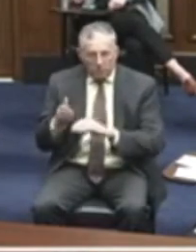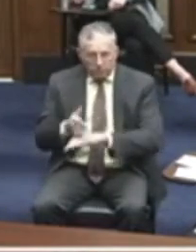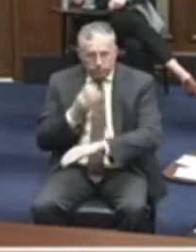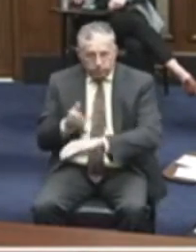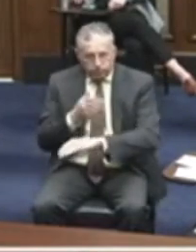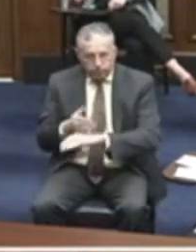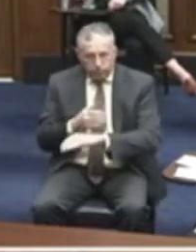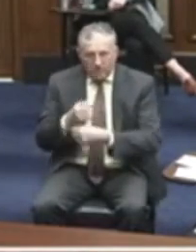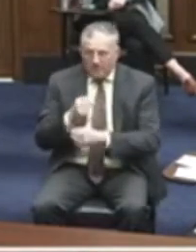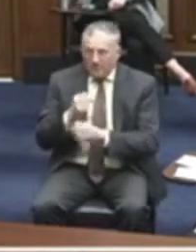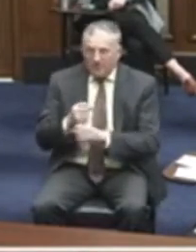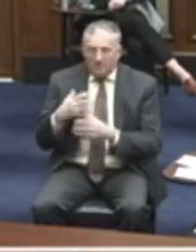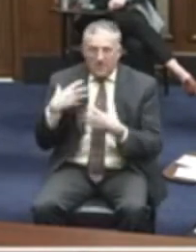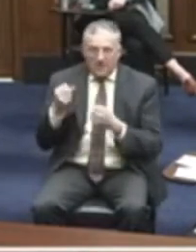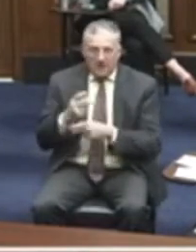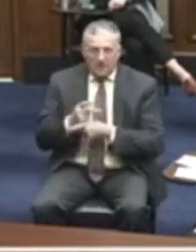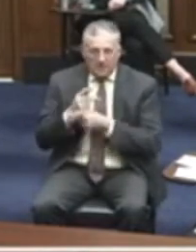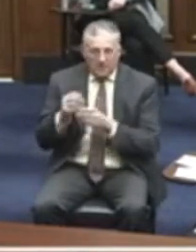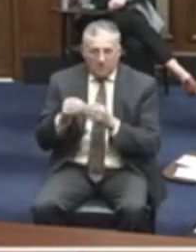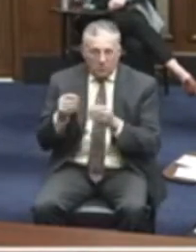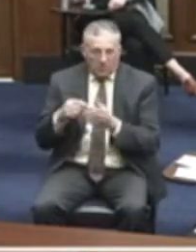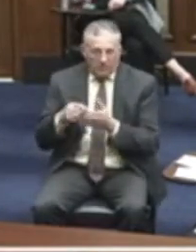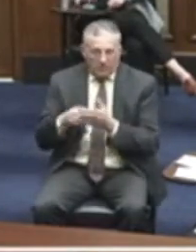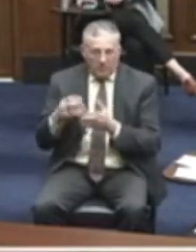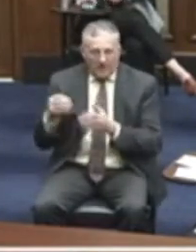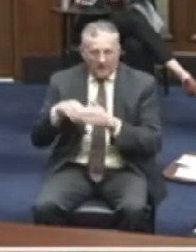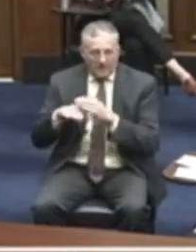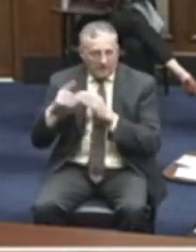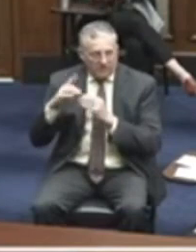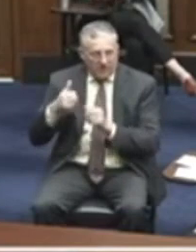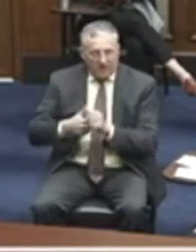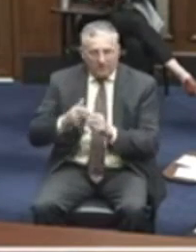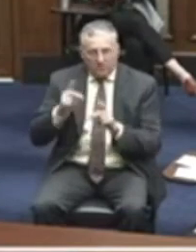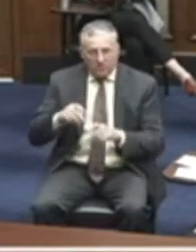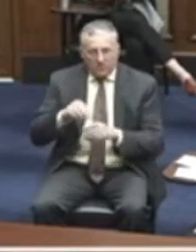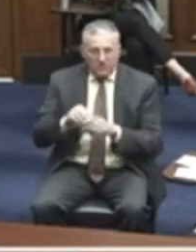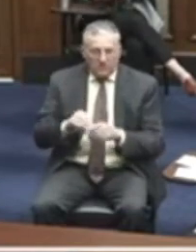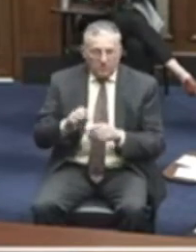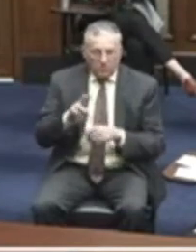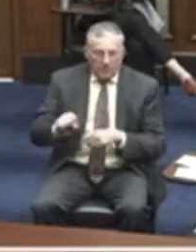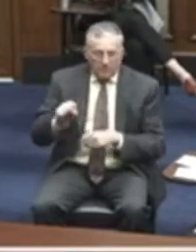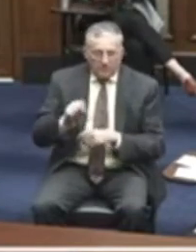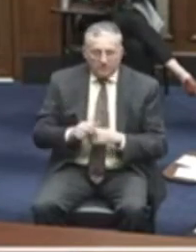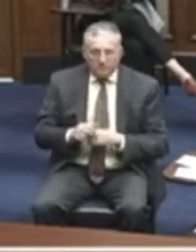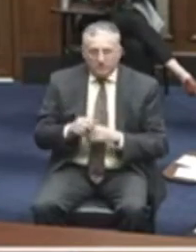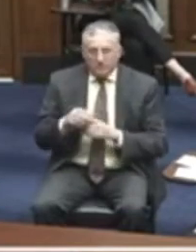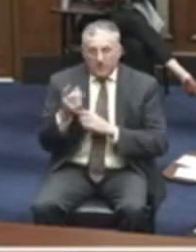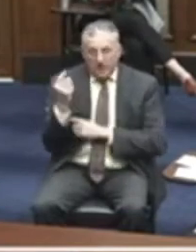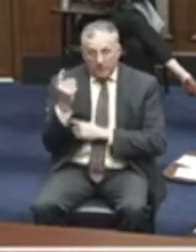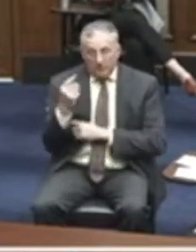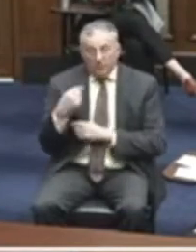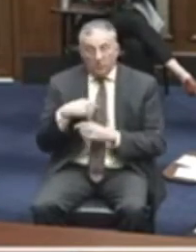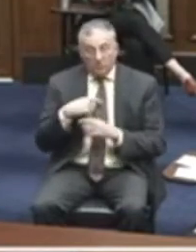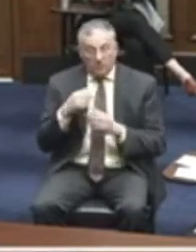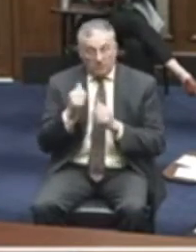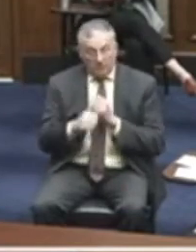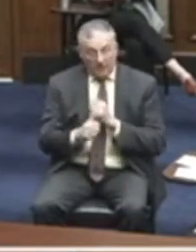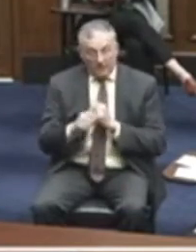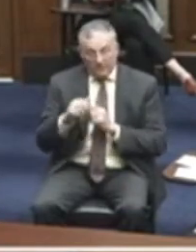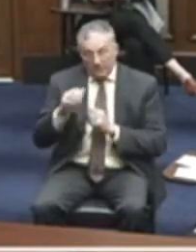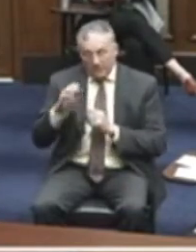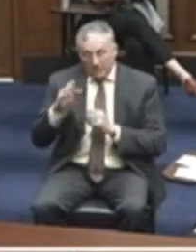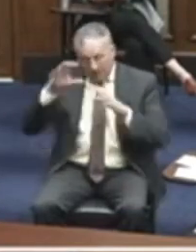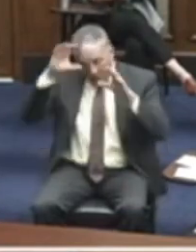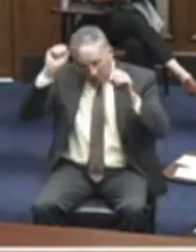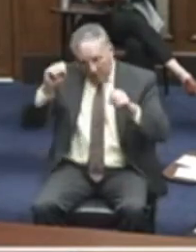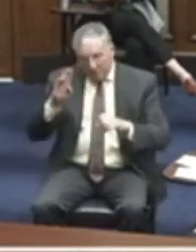affordable and accessible for every person in the United States. Last year, we passed President Biden's American